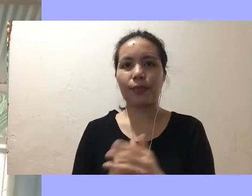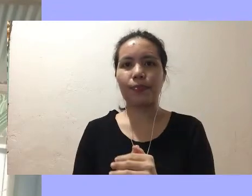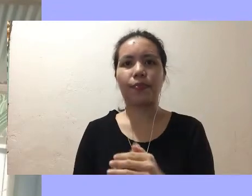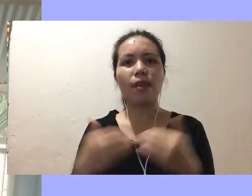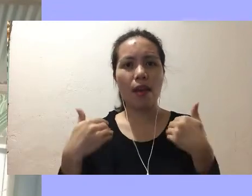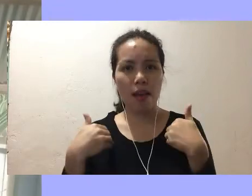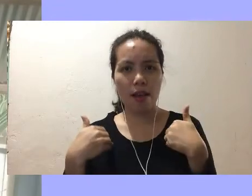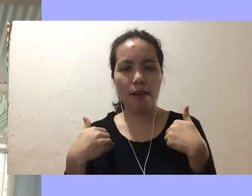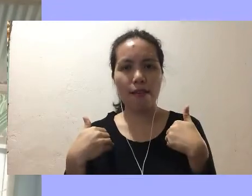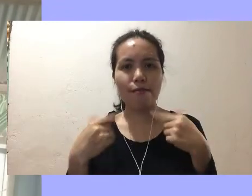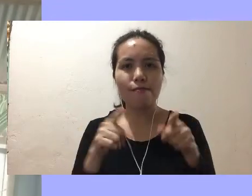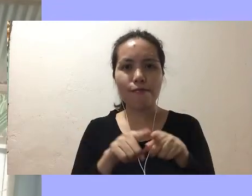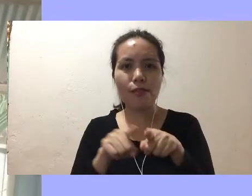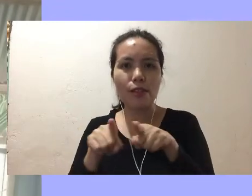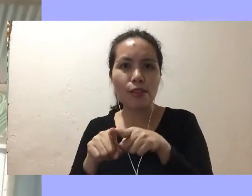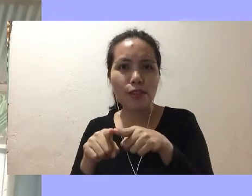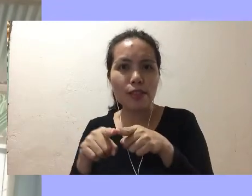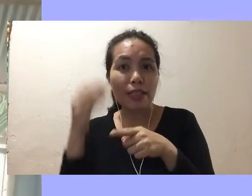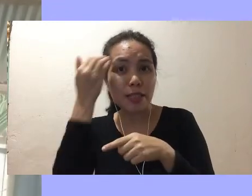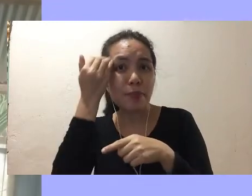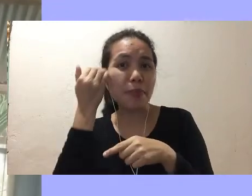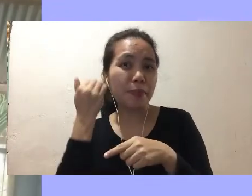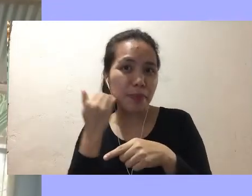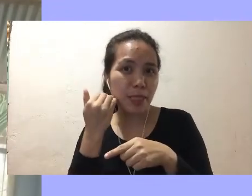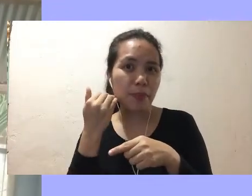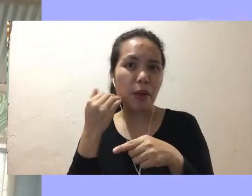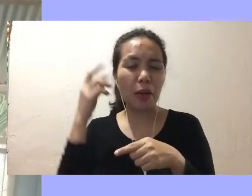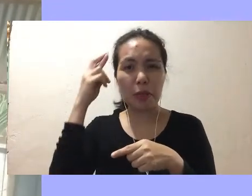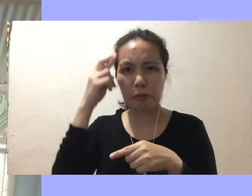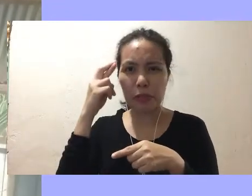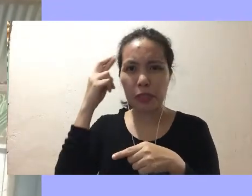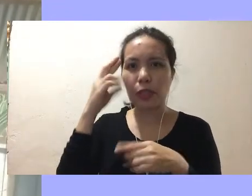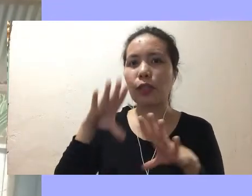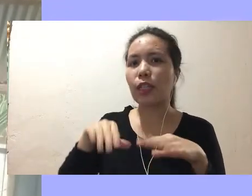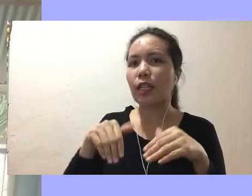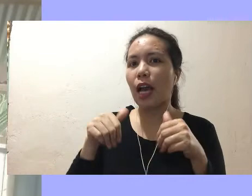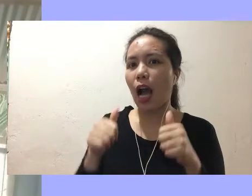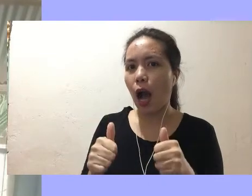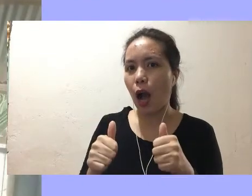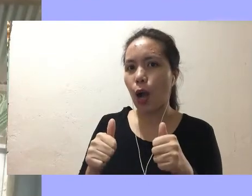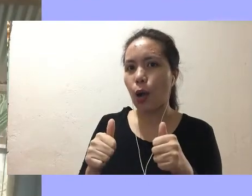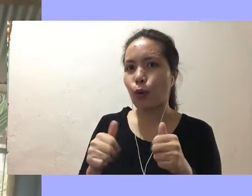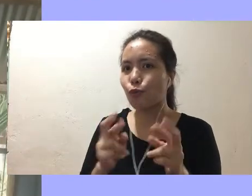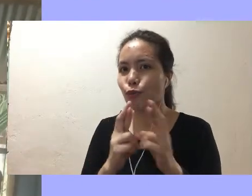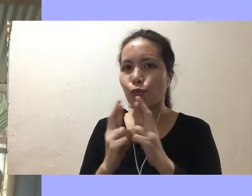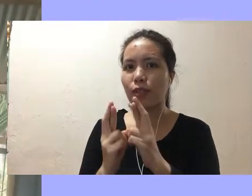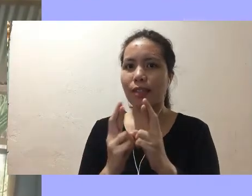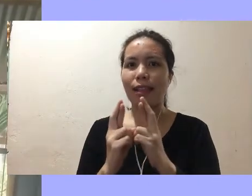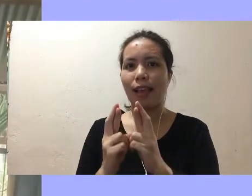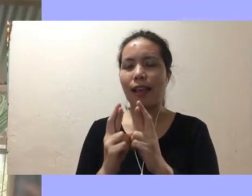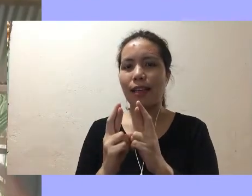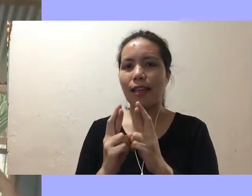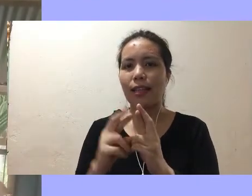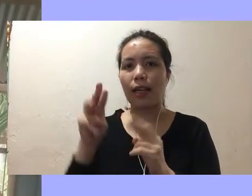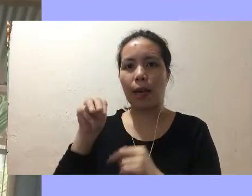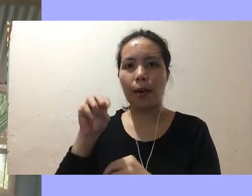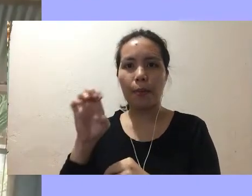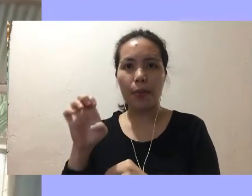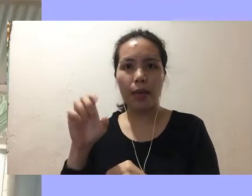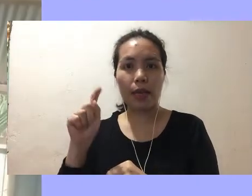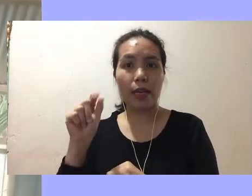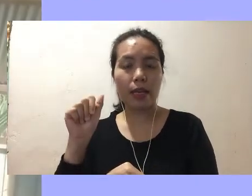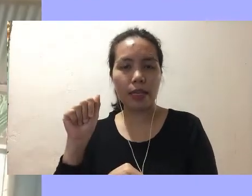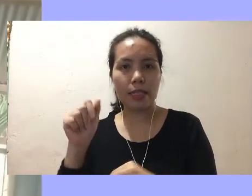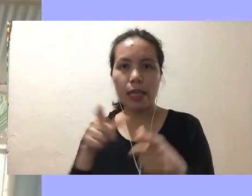language. There are also limited research on how to relate